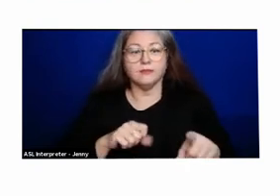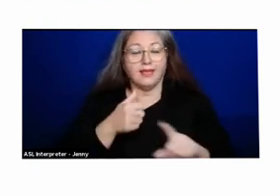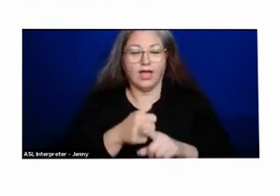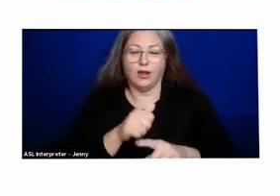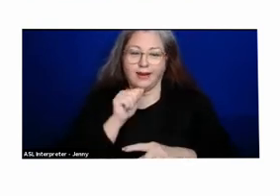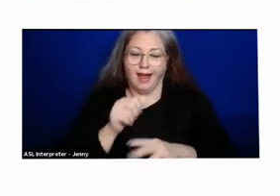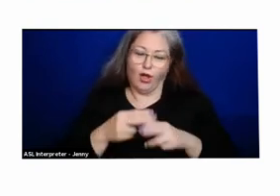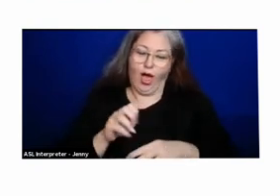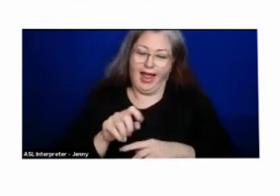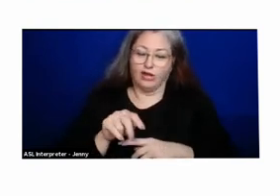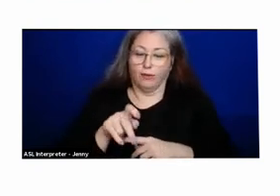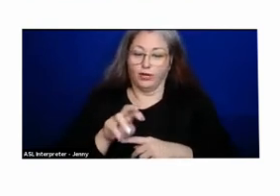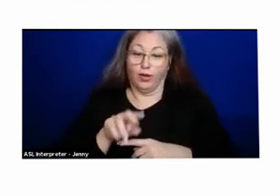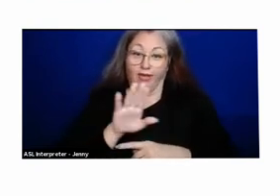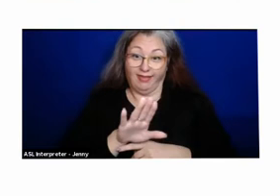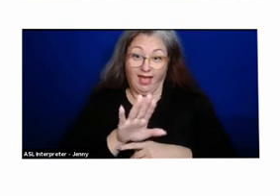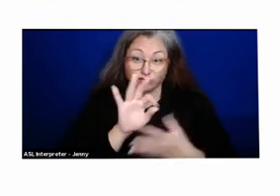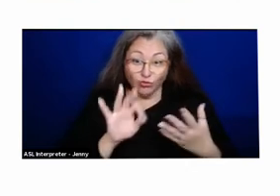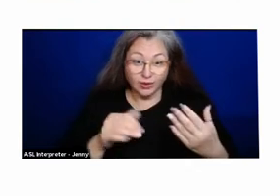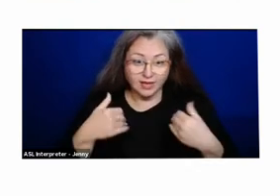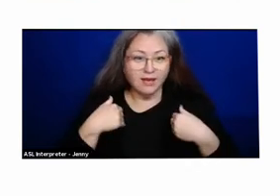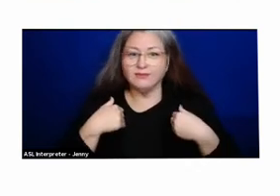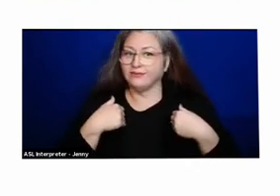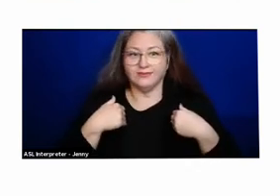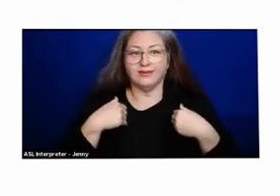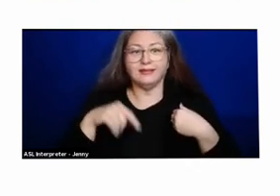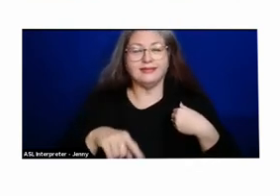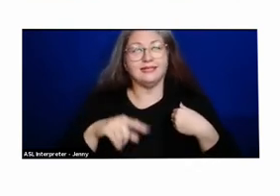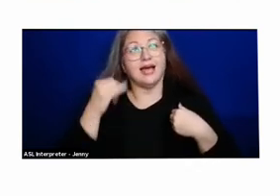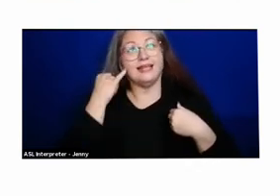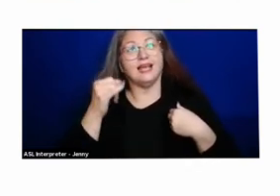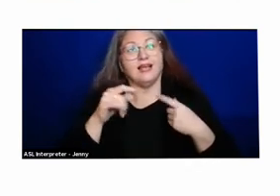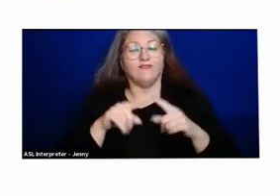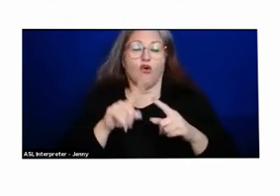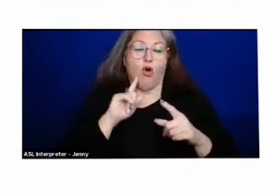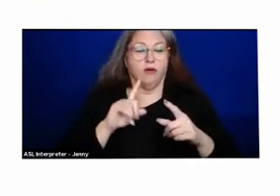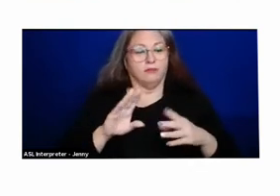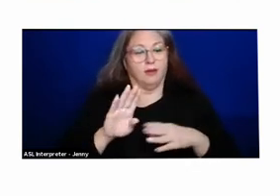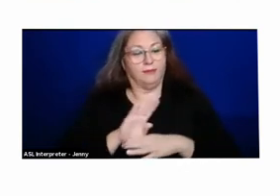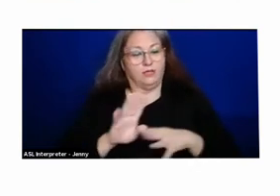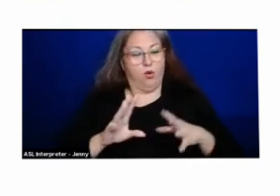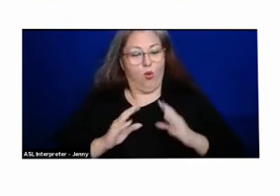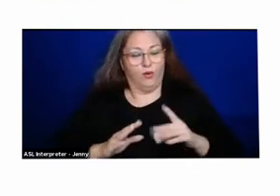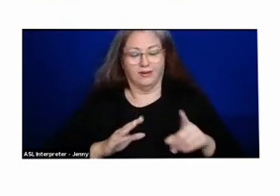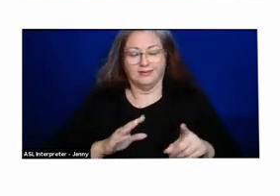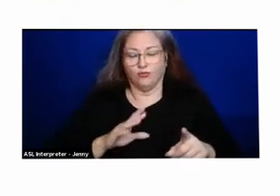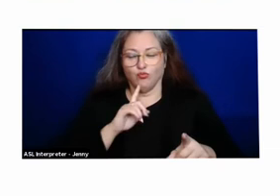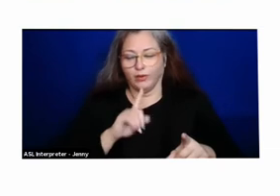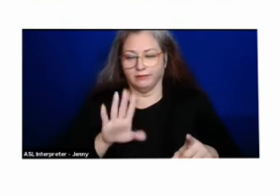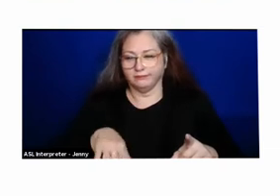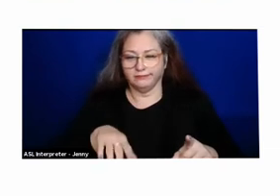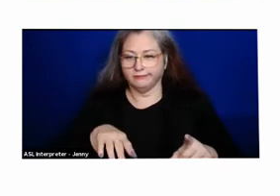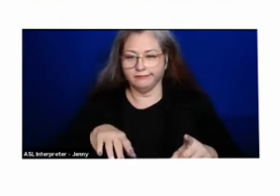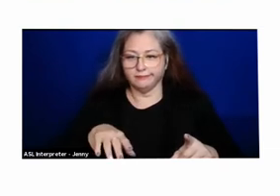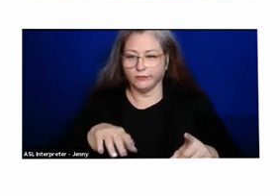out of choice, right? This conversation around entrepreneurism is, I think it's outdated, because we're